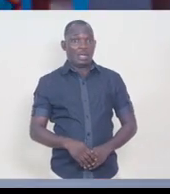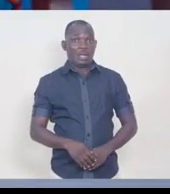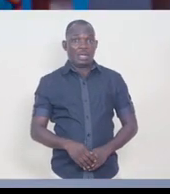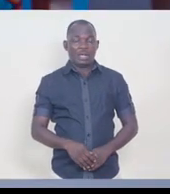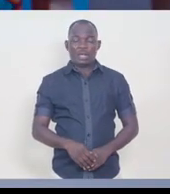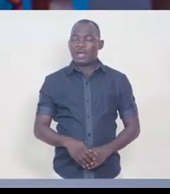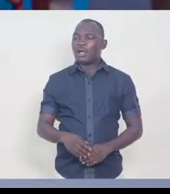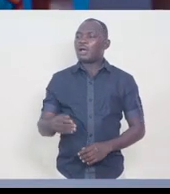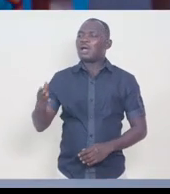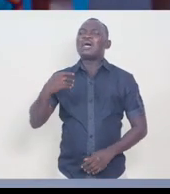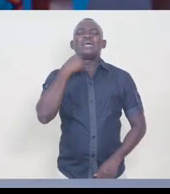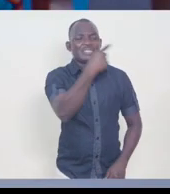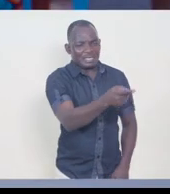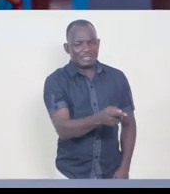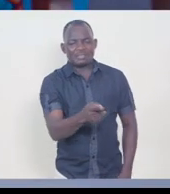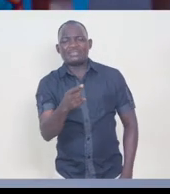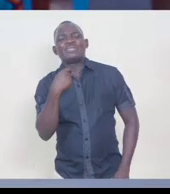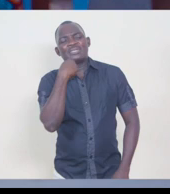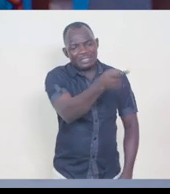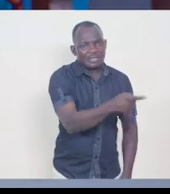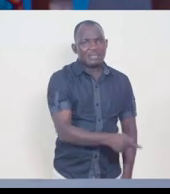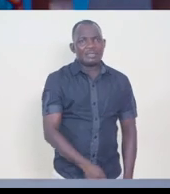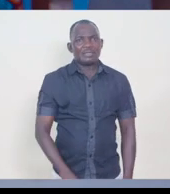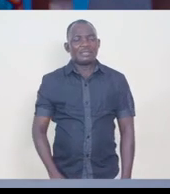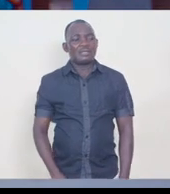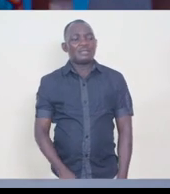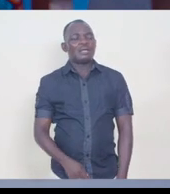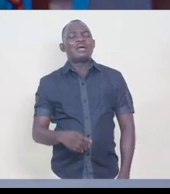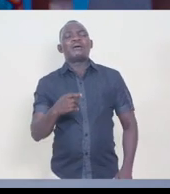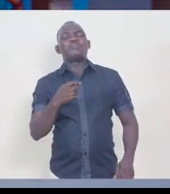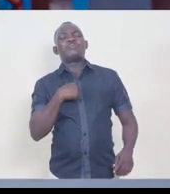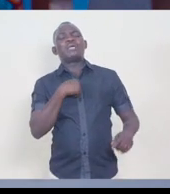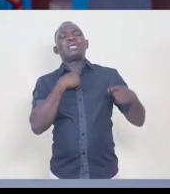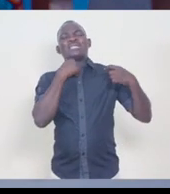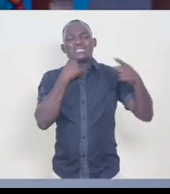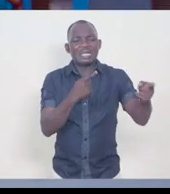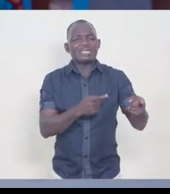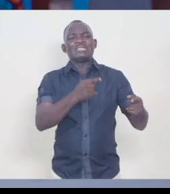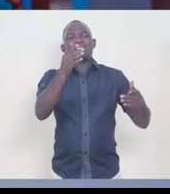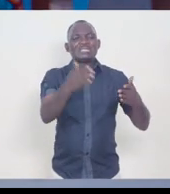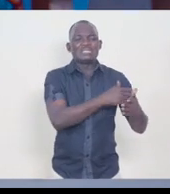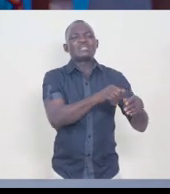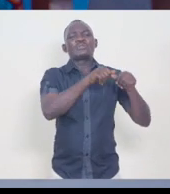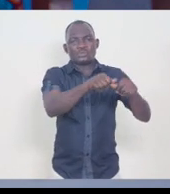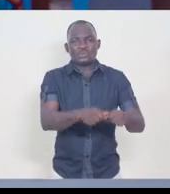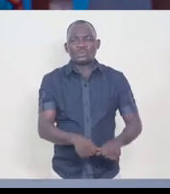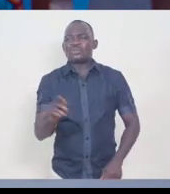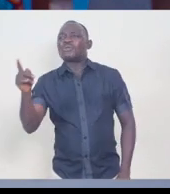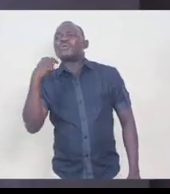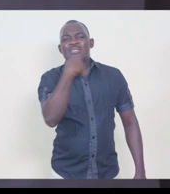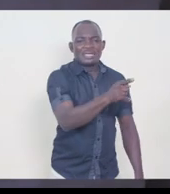My daughter, tell him. That's all I've always been trying to tell him. Tell